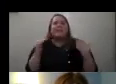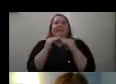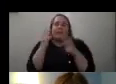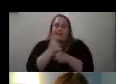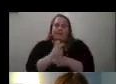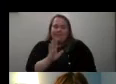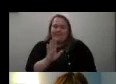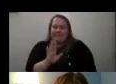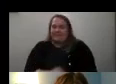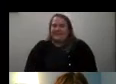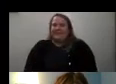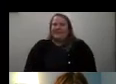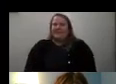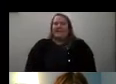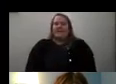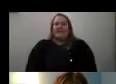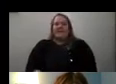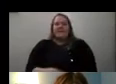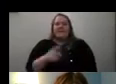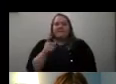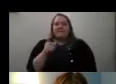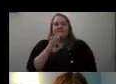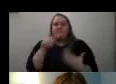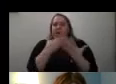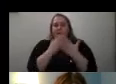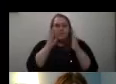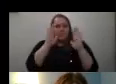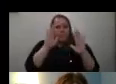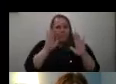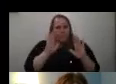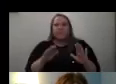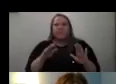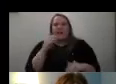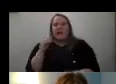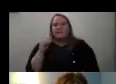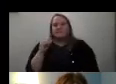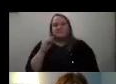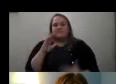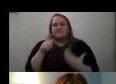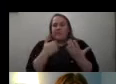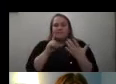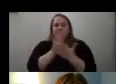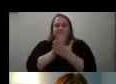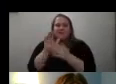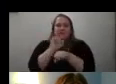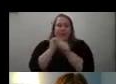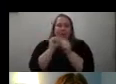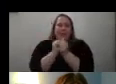difficult. You know, they're all wonderful, and they're all very nice to work with.